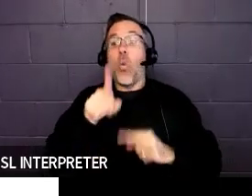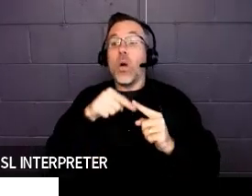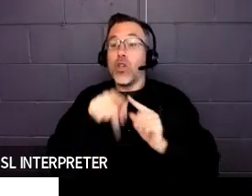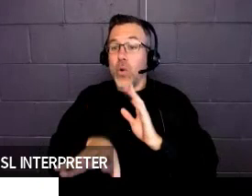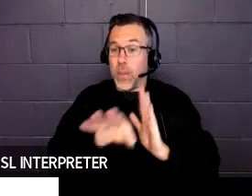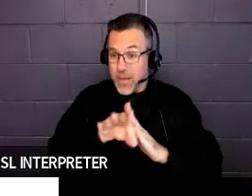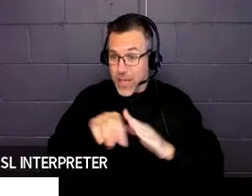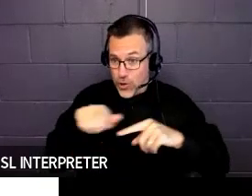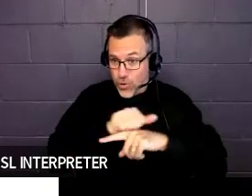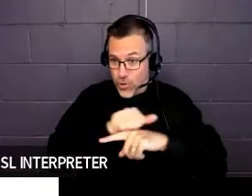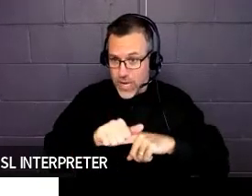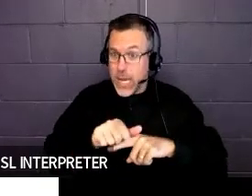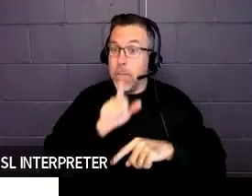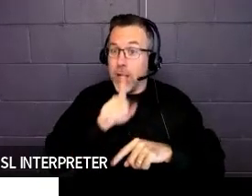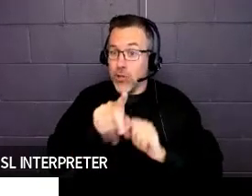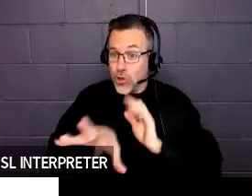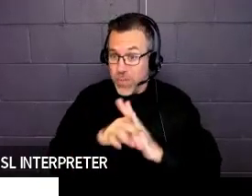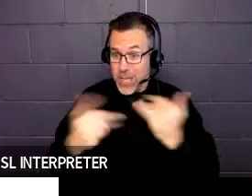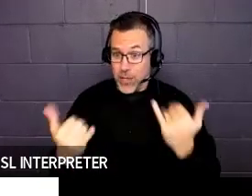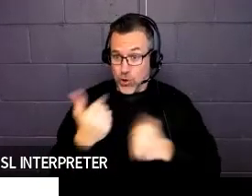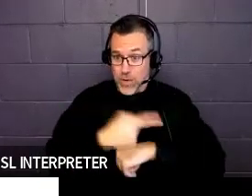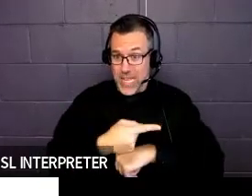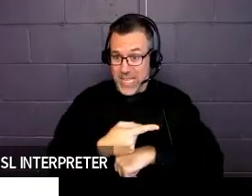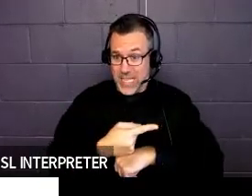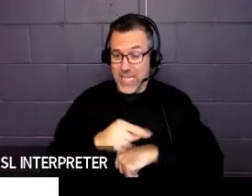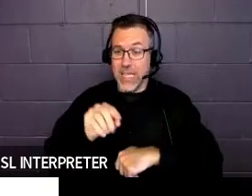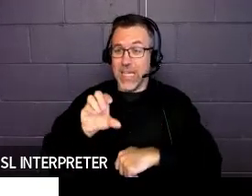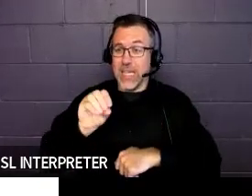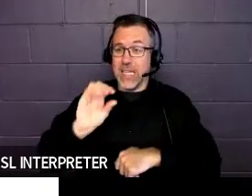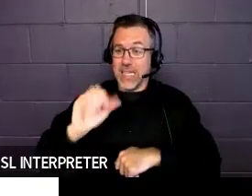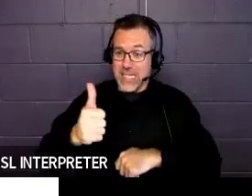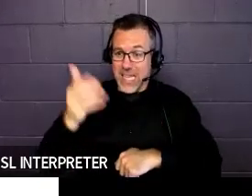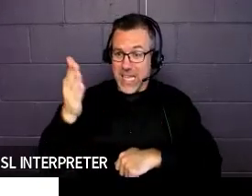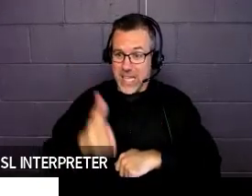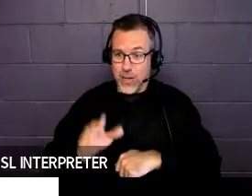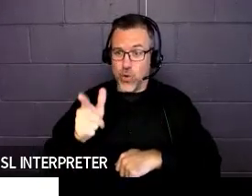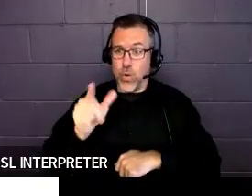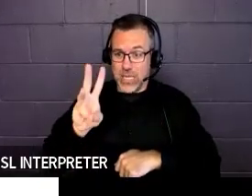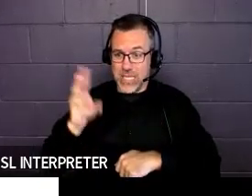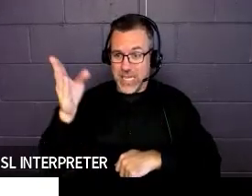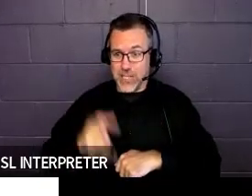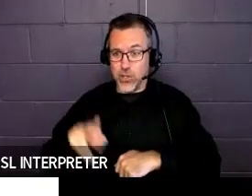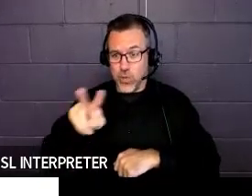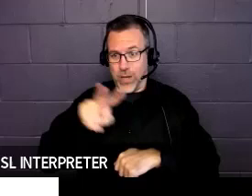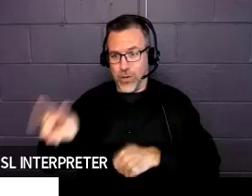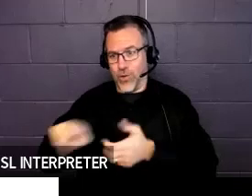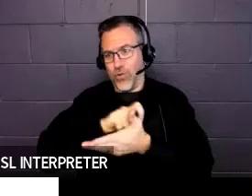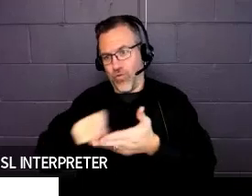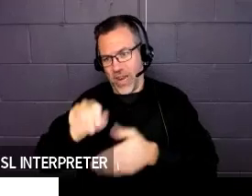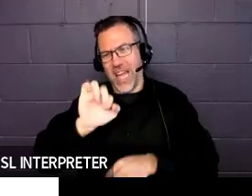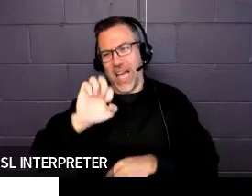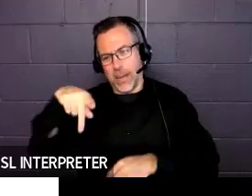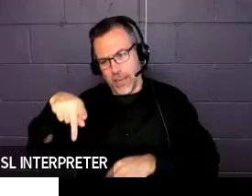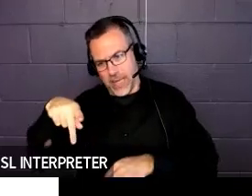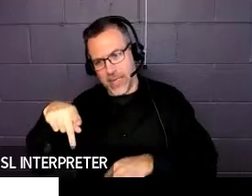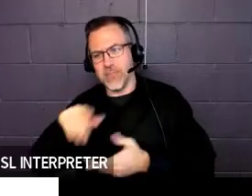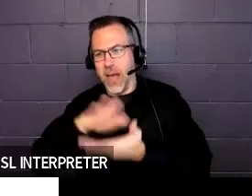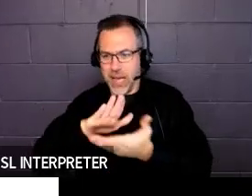it should be today's date, 10/26/22. It's writing compliant IEPs. academic and functional skill